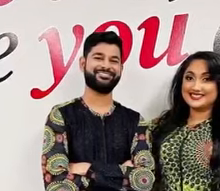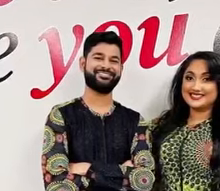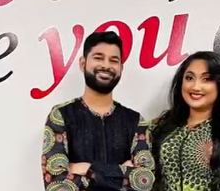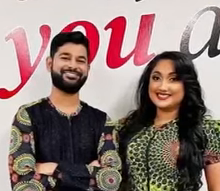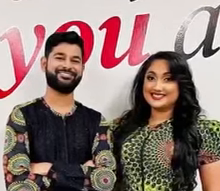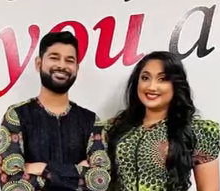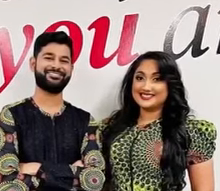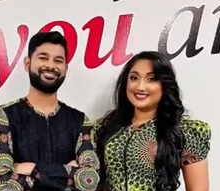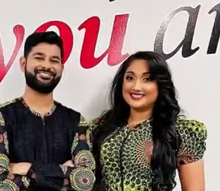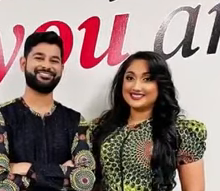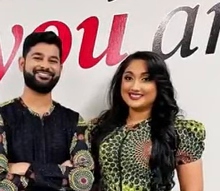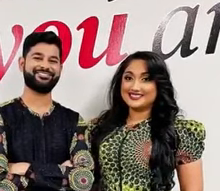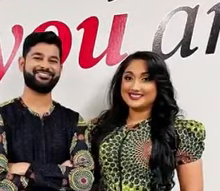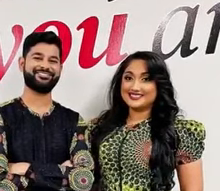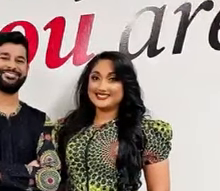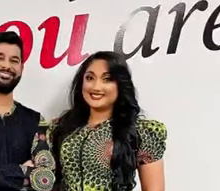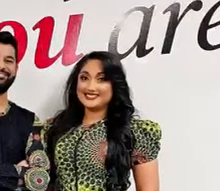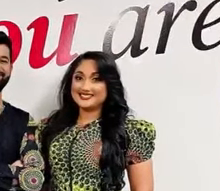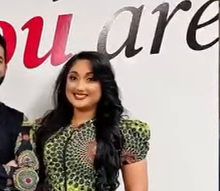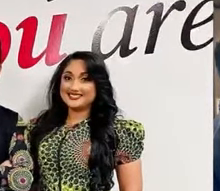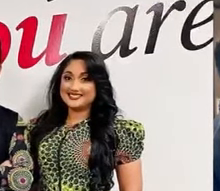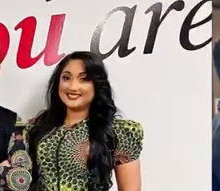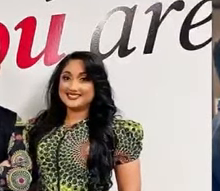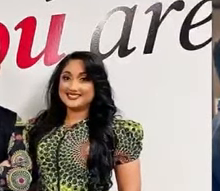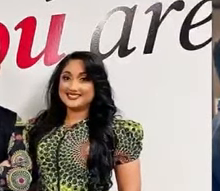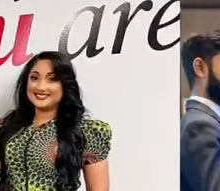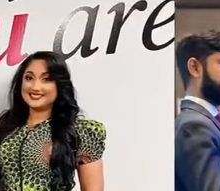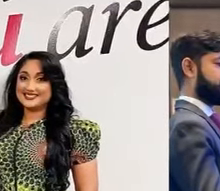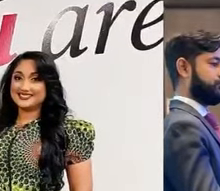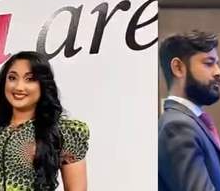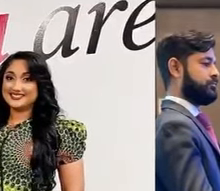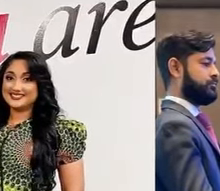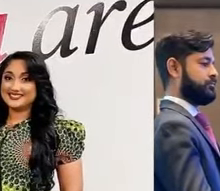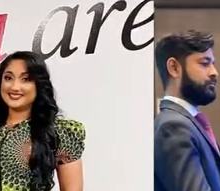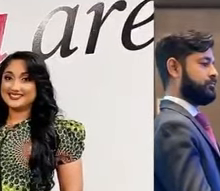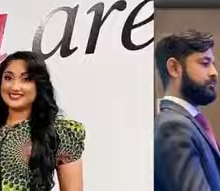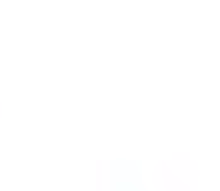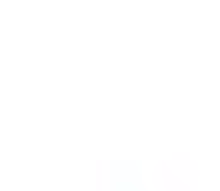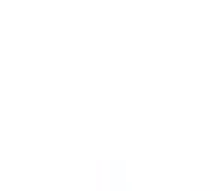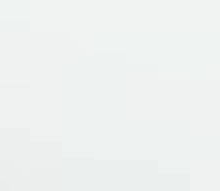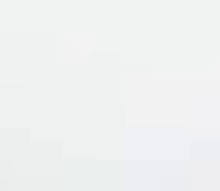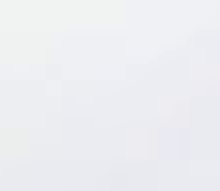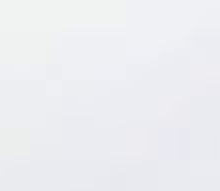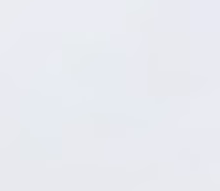win in the global fight against this existential crisis. We are where you are.